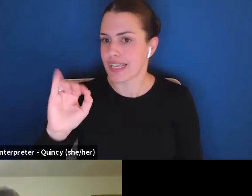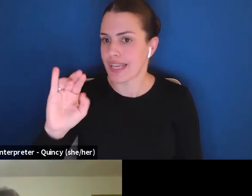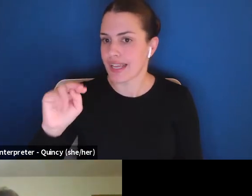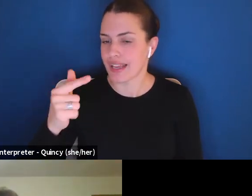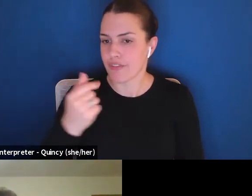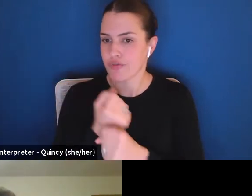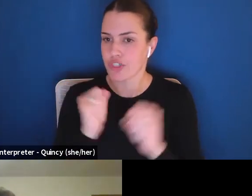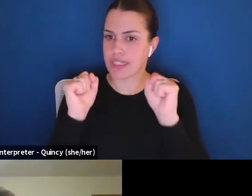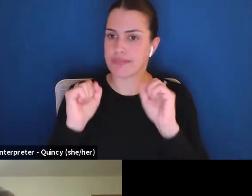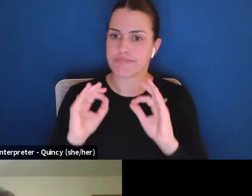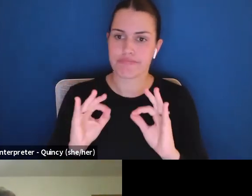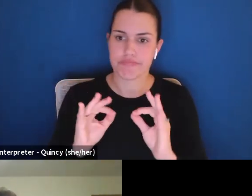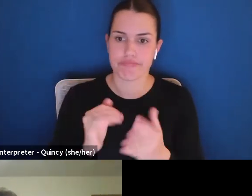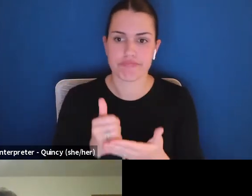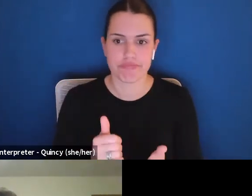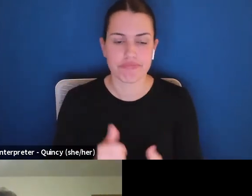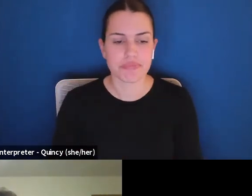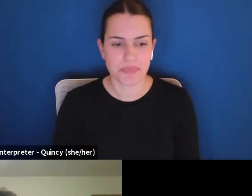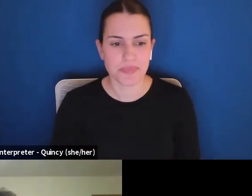activity.